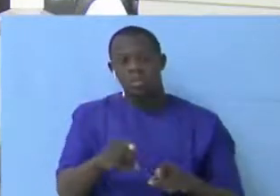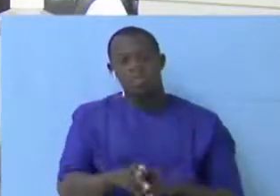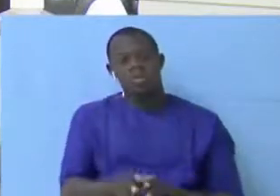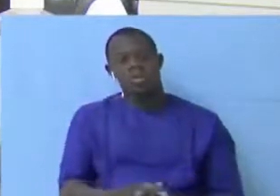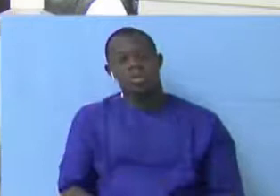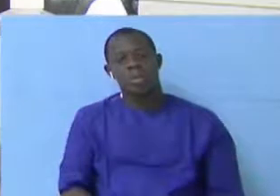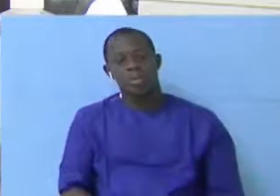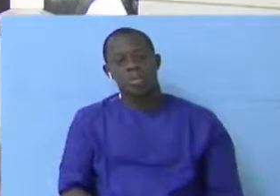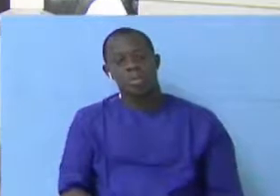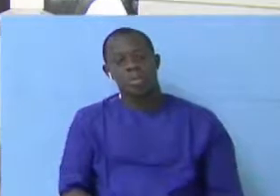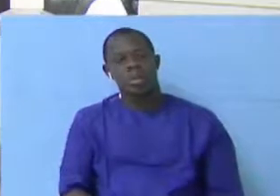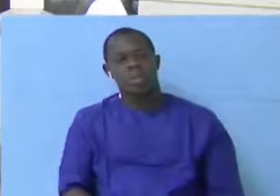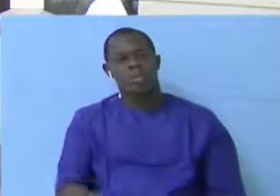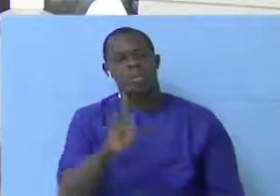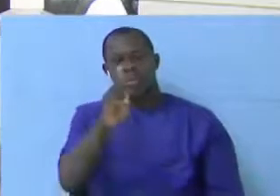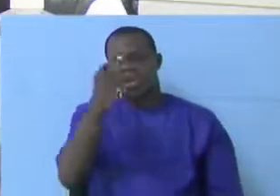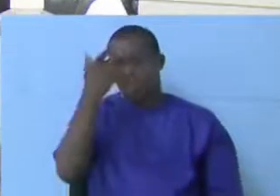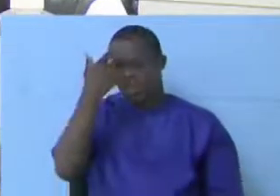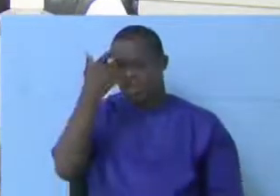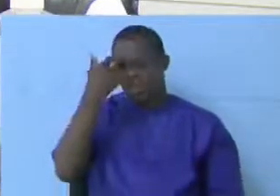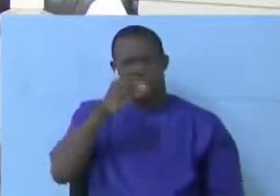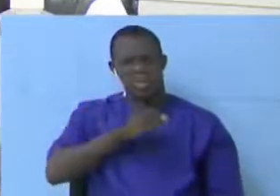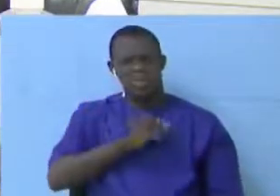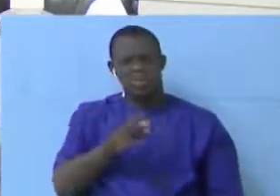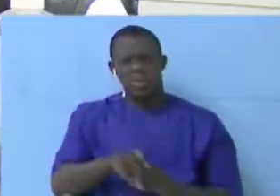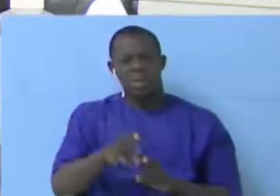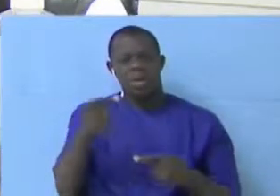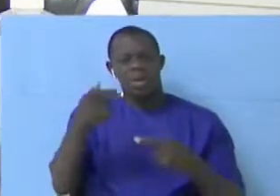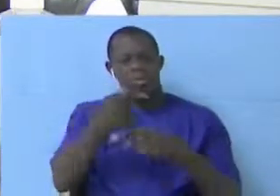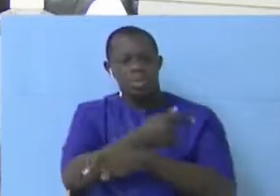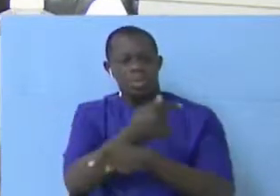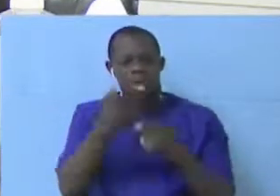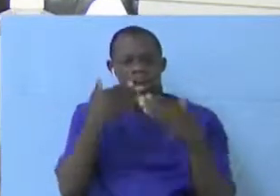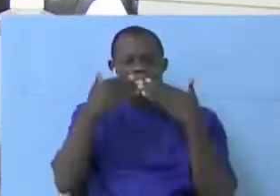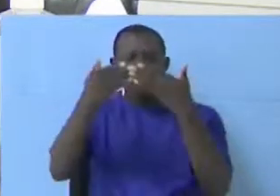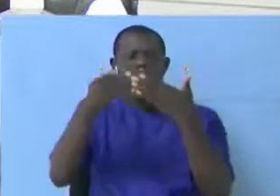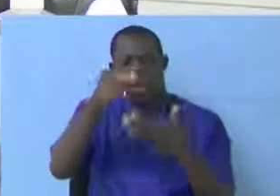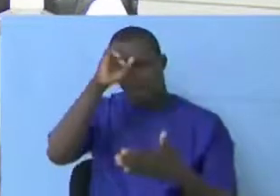Allegedly, either he misinformed the presidency.